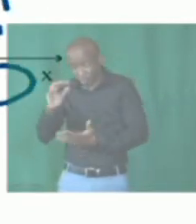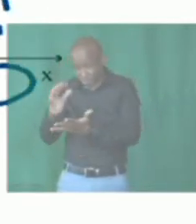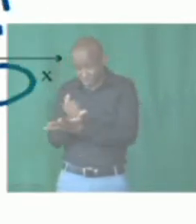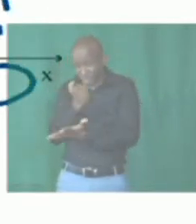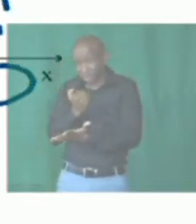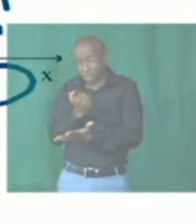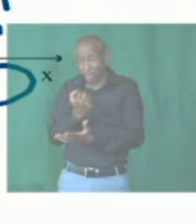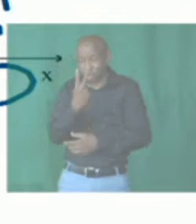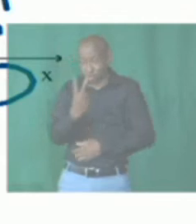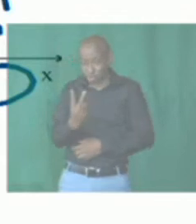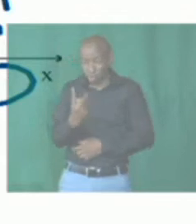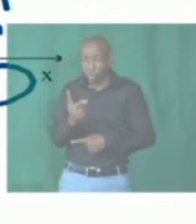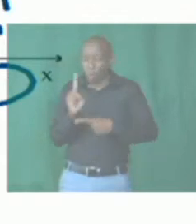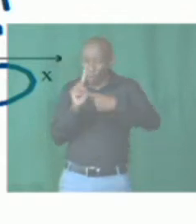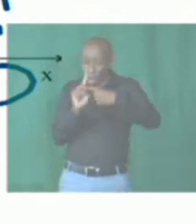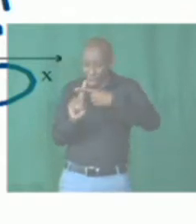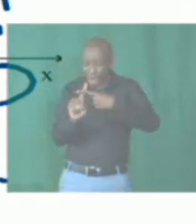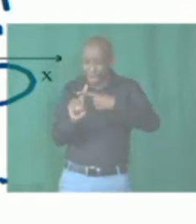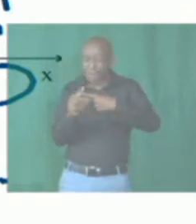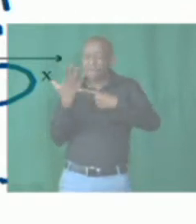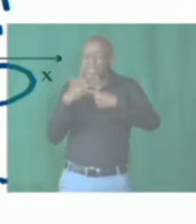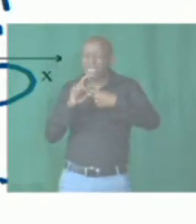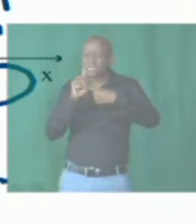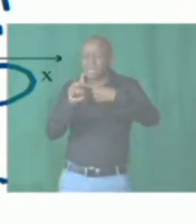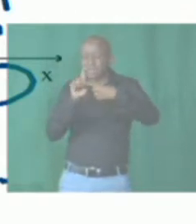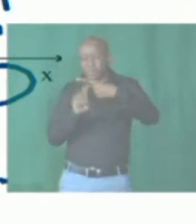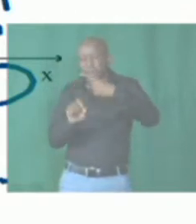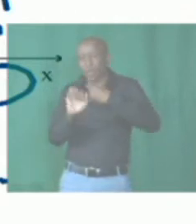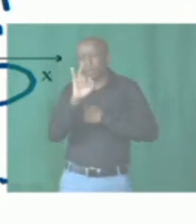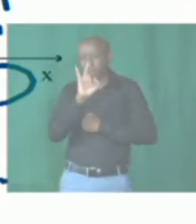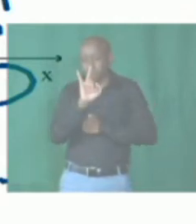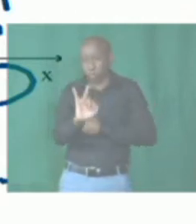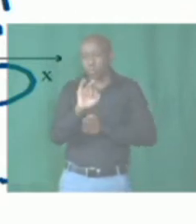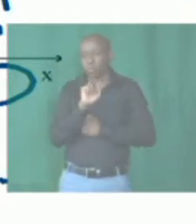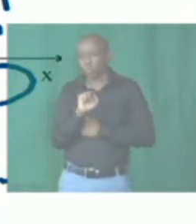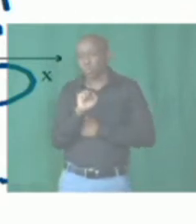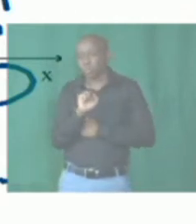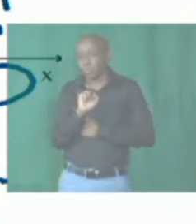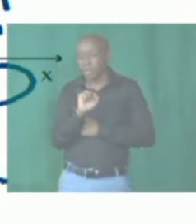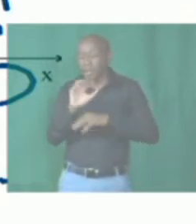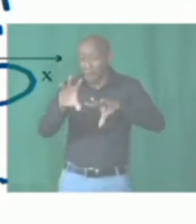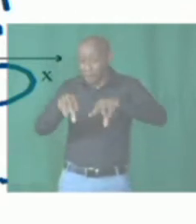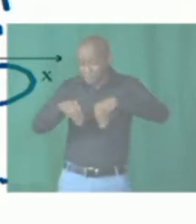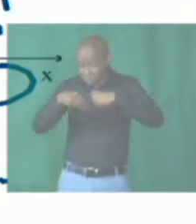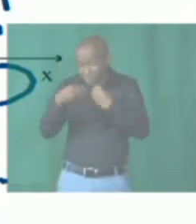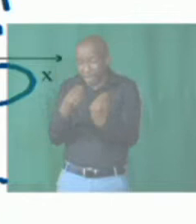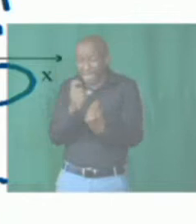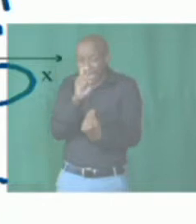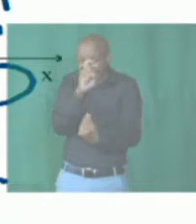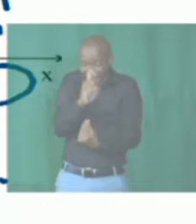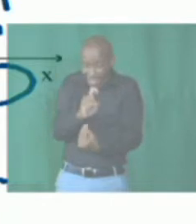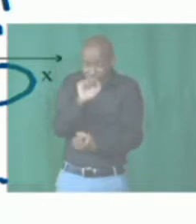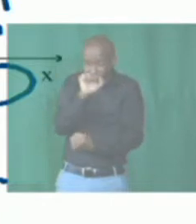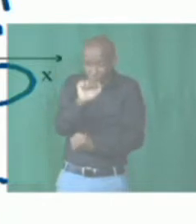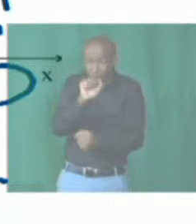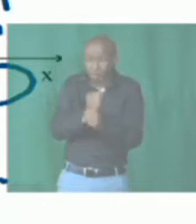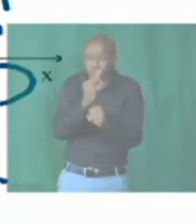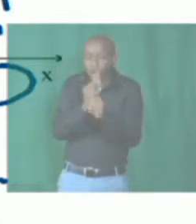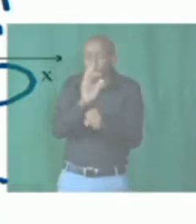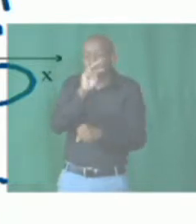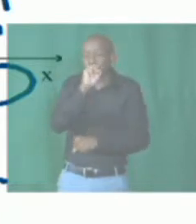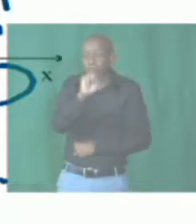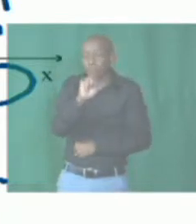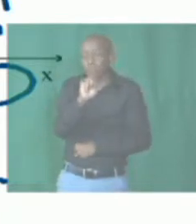Those two, you add them. Then you divide by what? By 2. You find what? The x coordinate. You